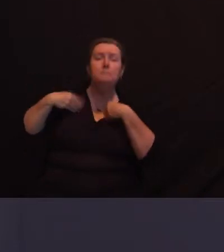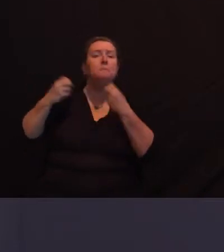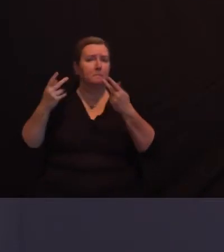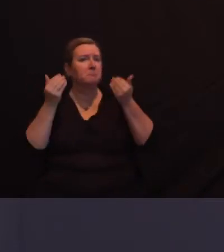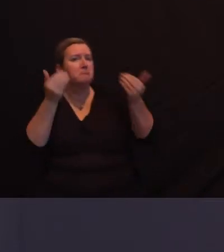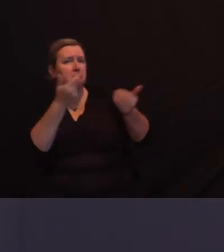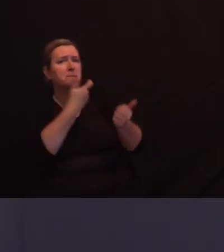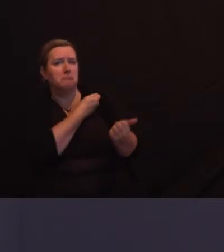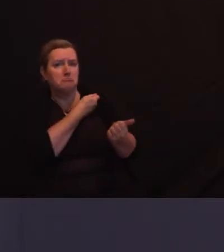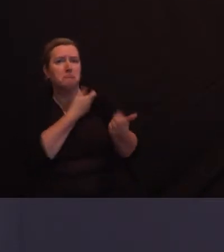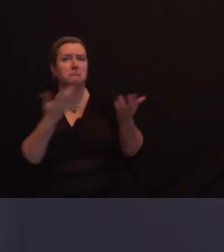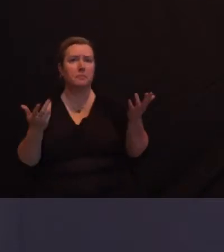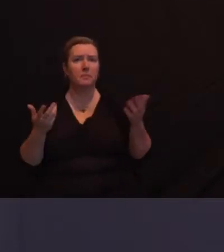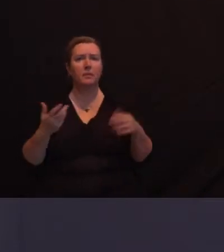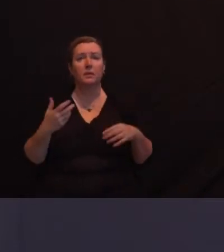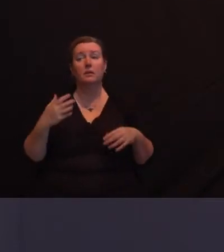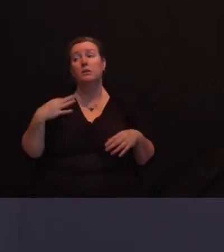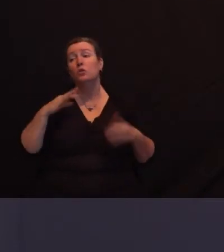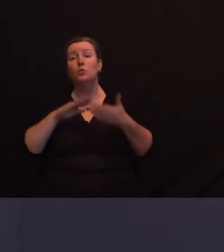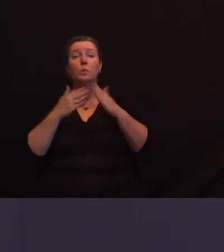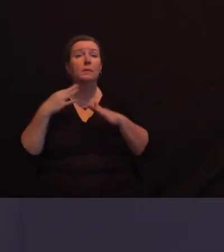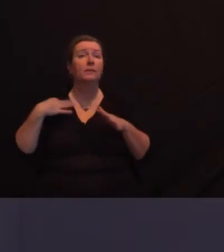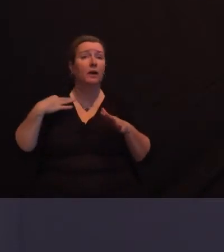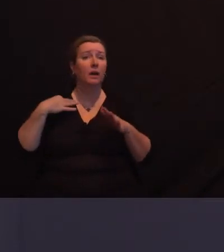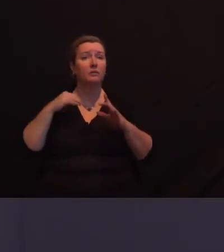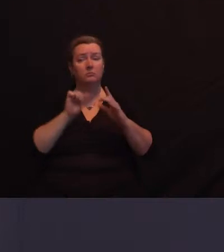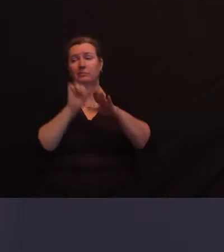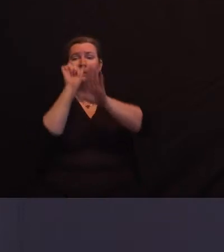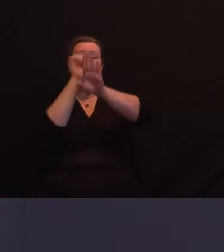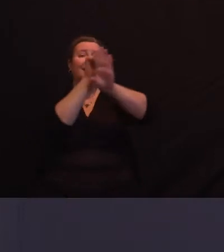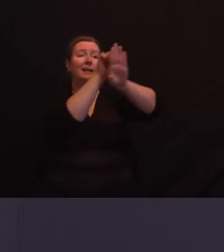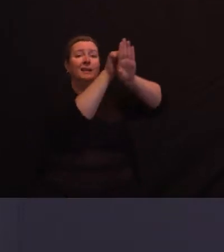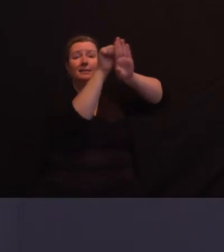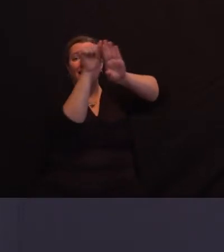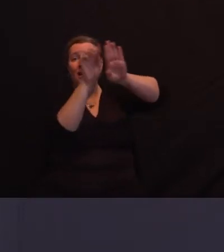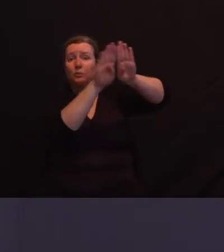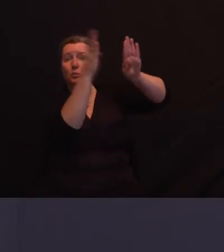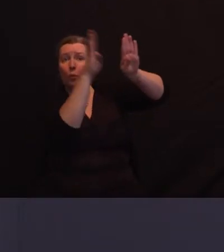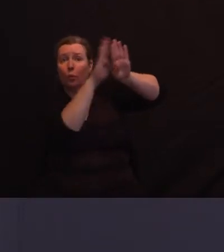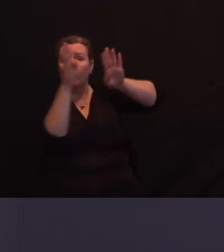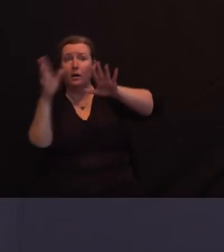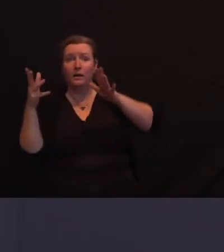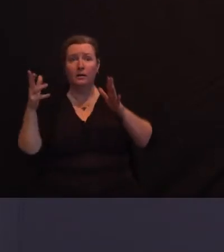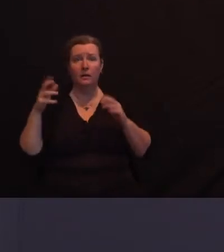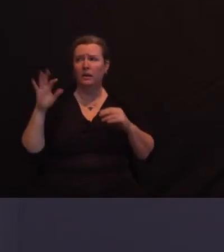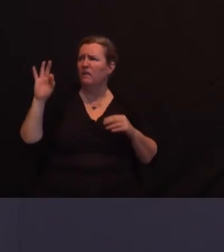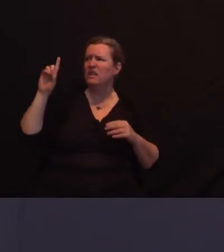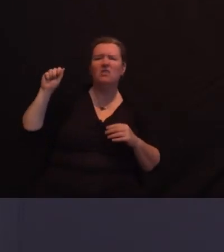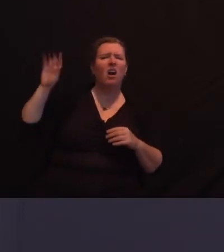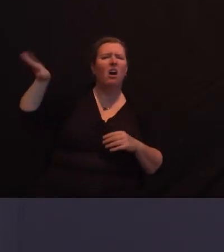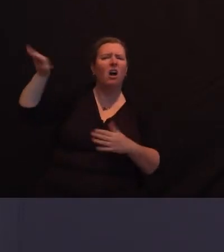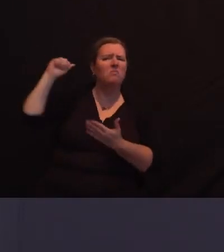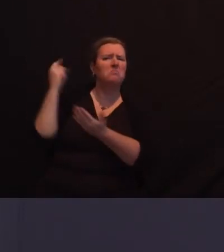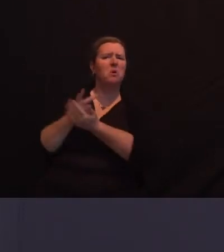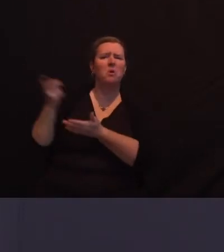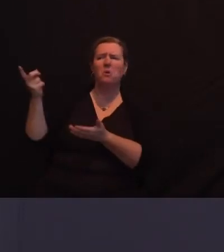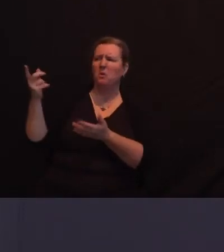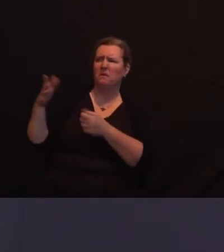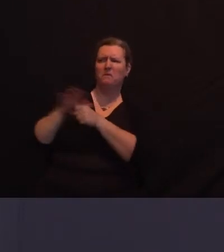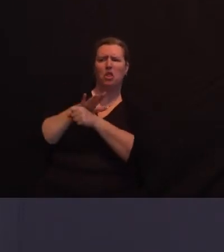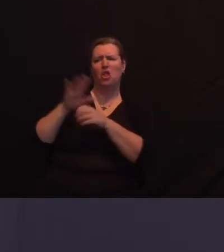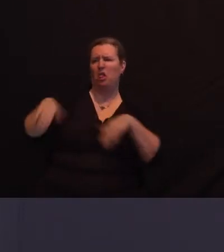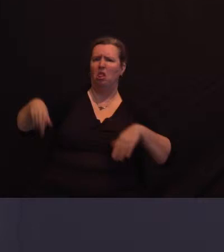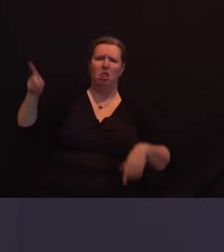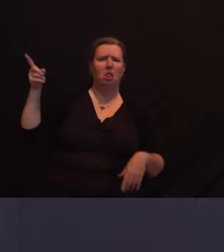the safety and effectiveness of vaccine, that lack of full FDA approval has been cited by some as the reason they have